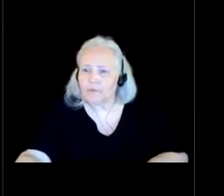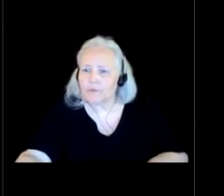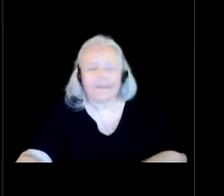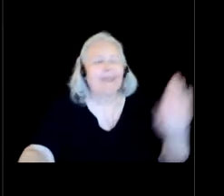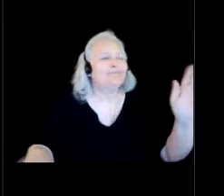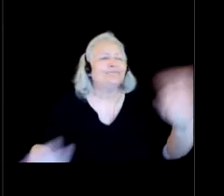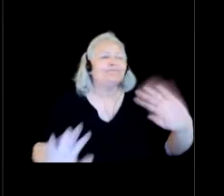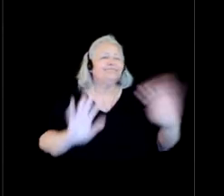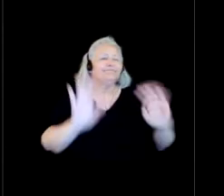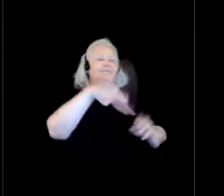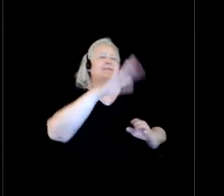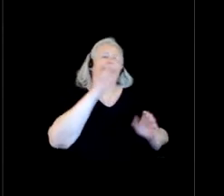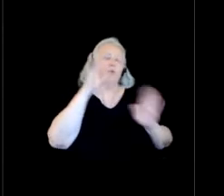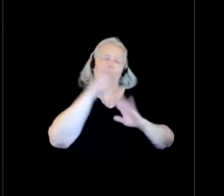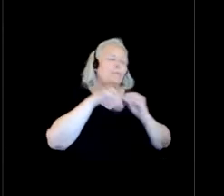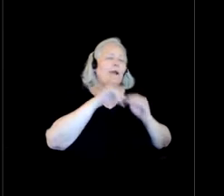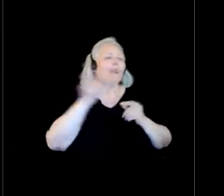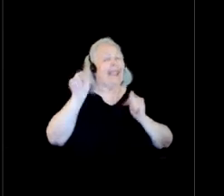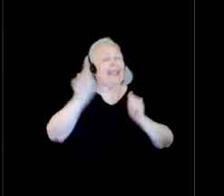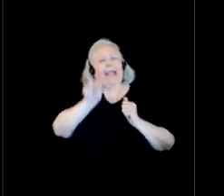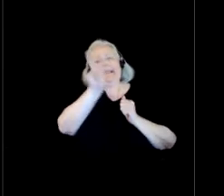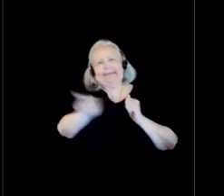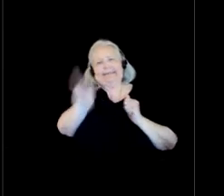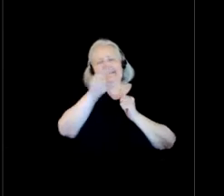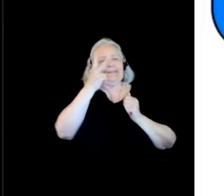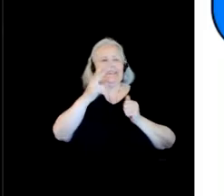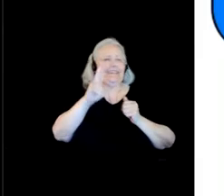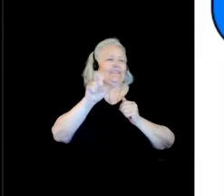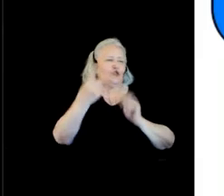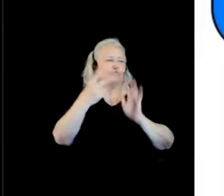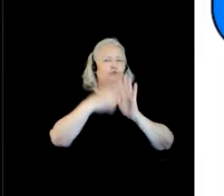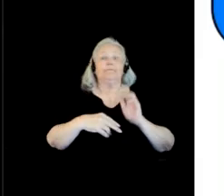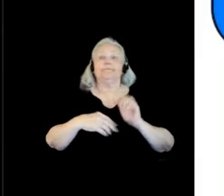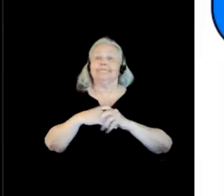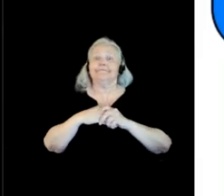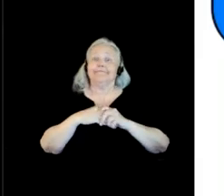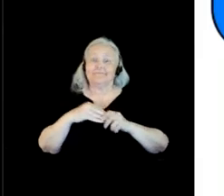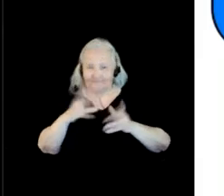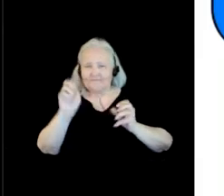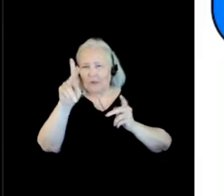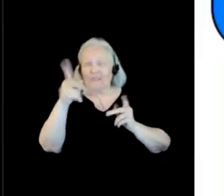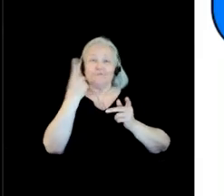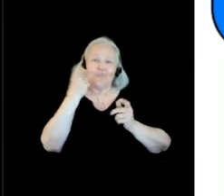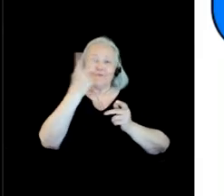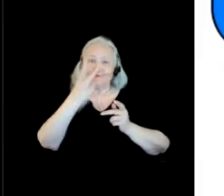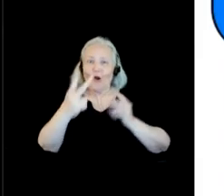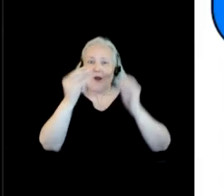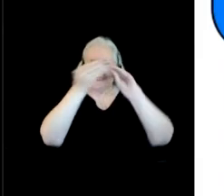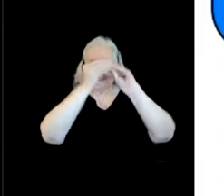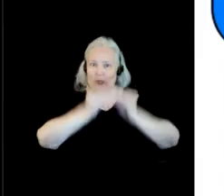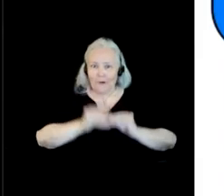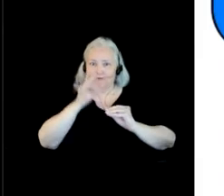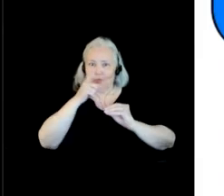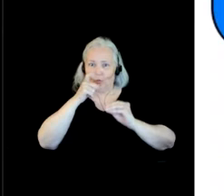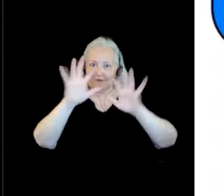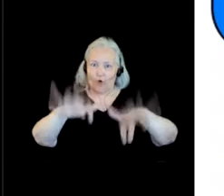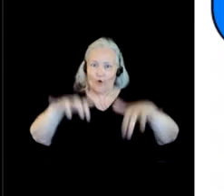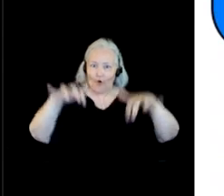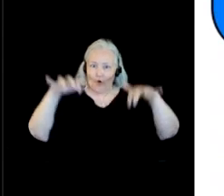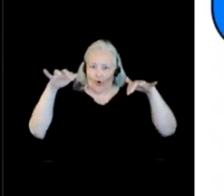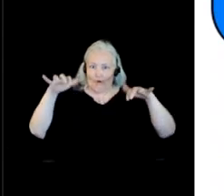are language activists or community members. Okay, so can go ahead and hide that.